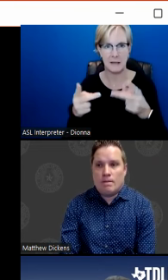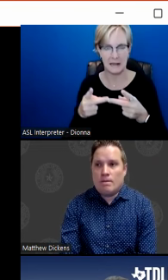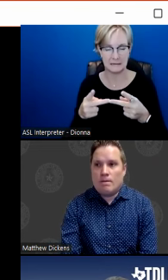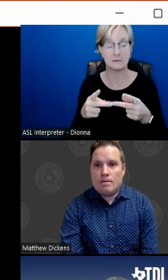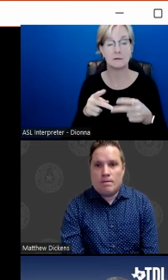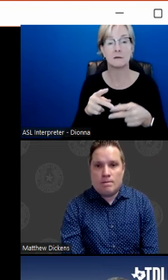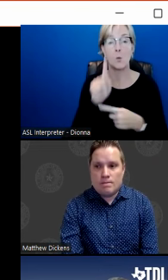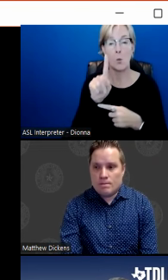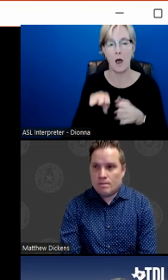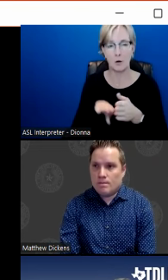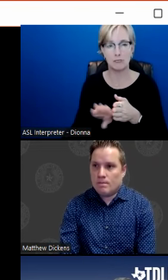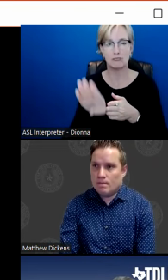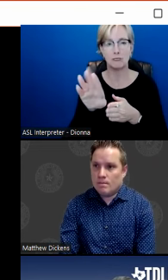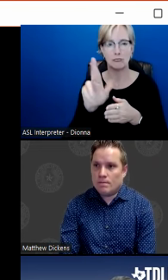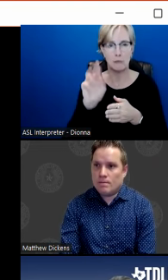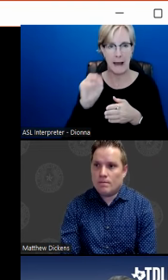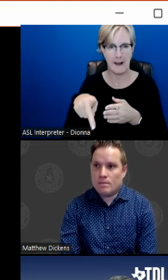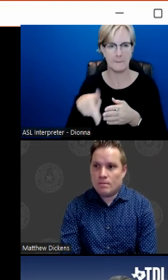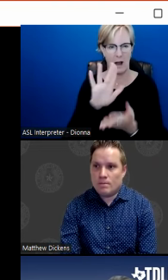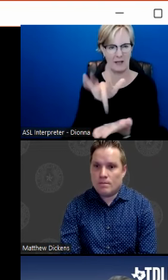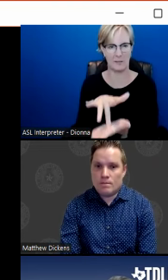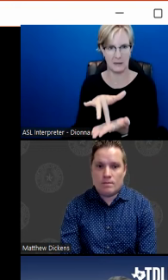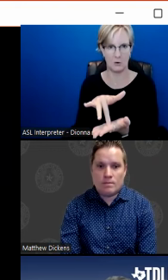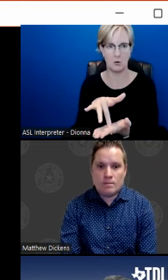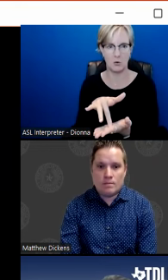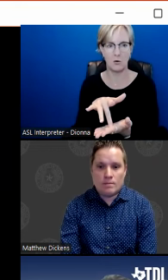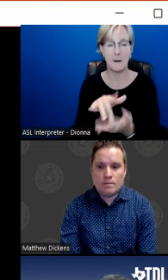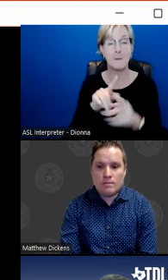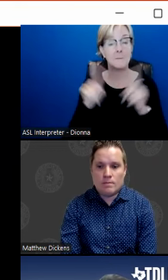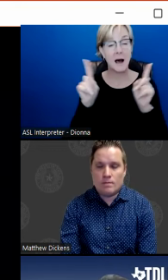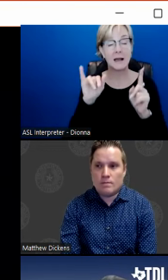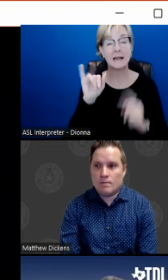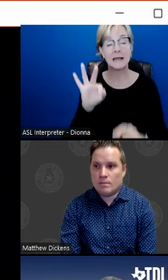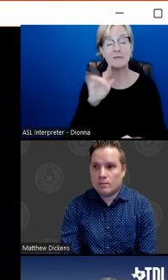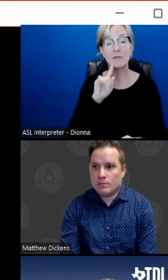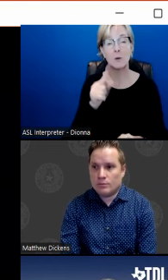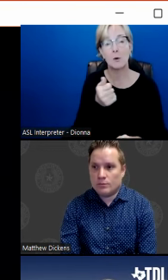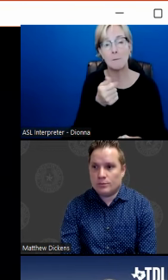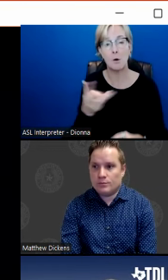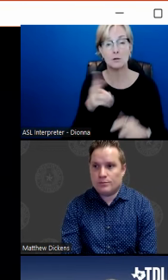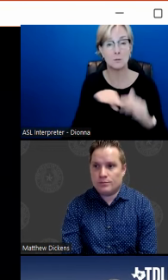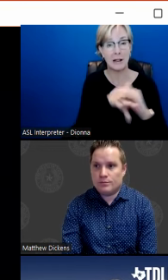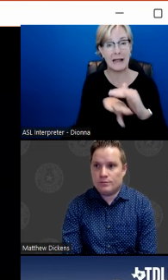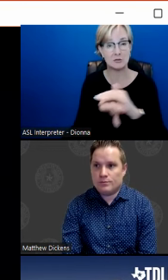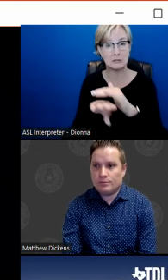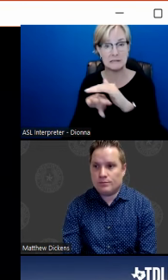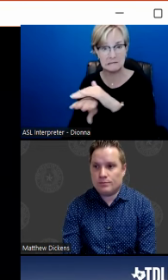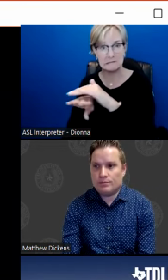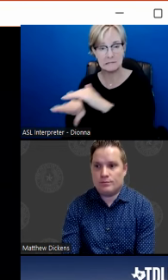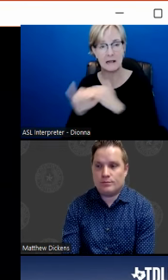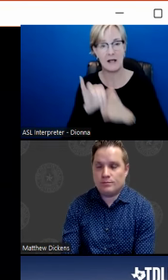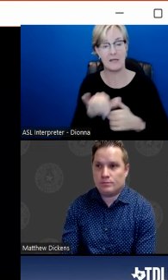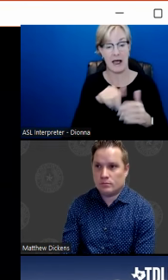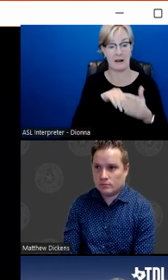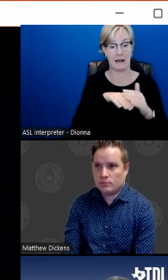it's right in the middle of the stories. However, should there be multiple entrances at the accessible parking